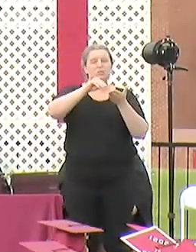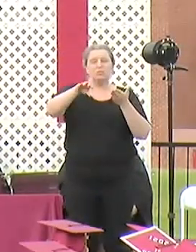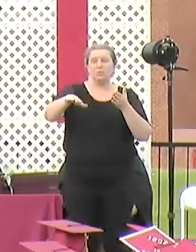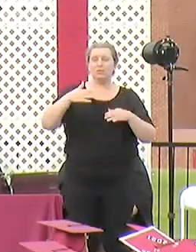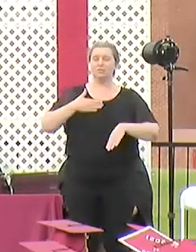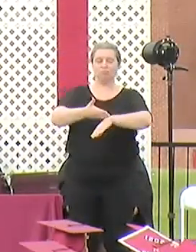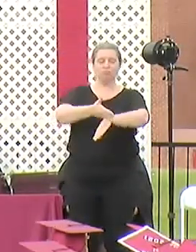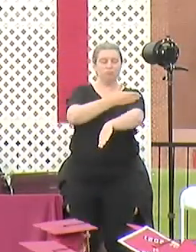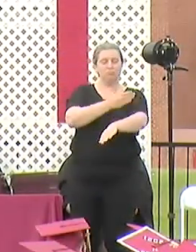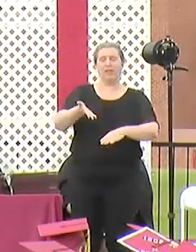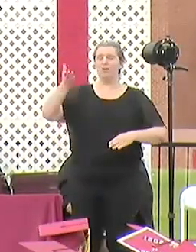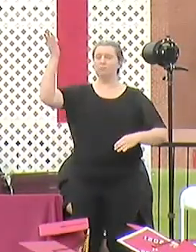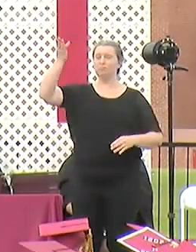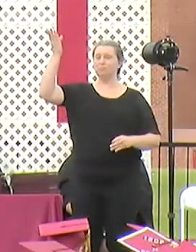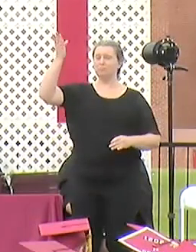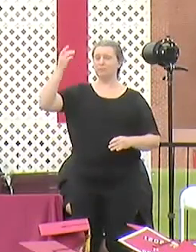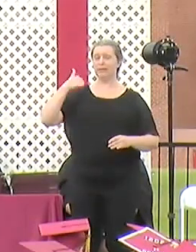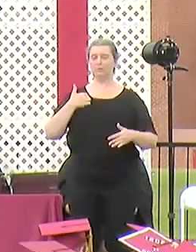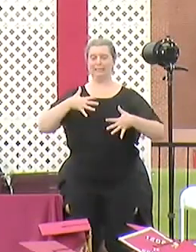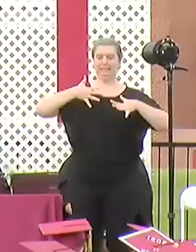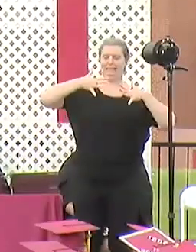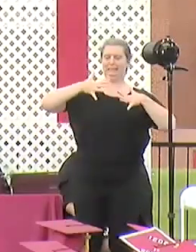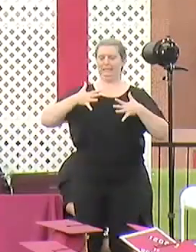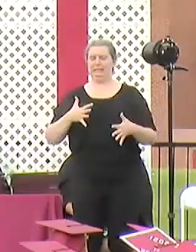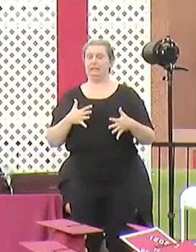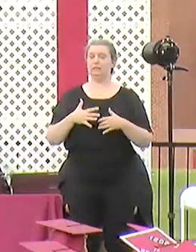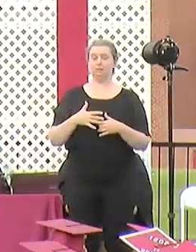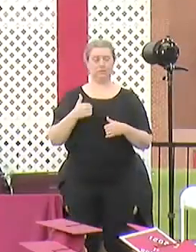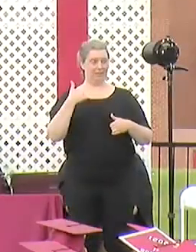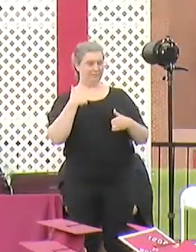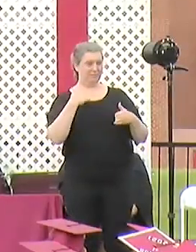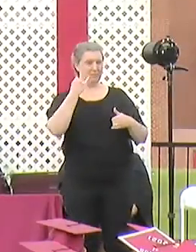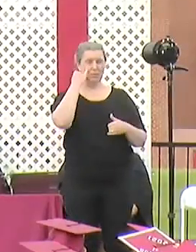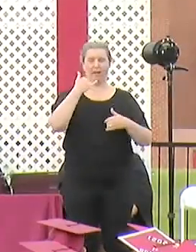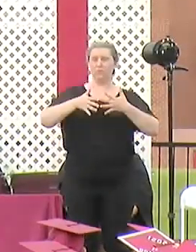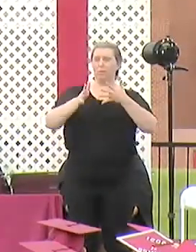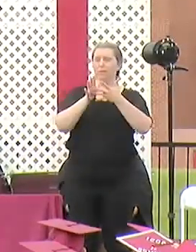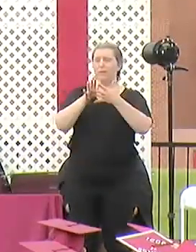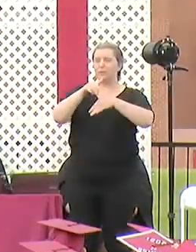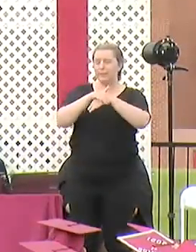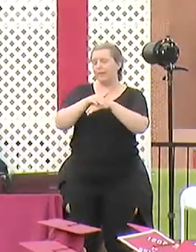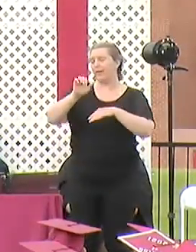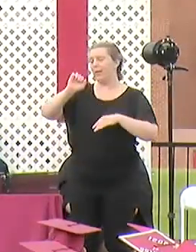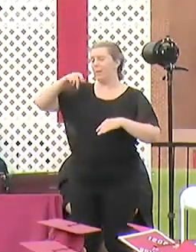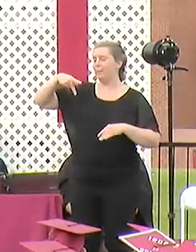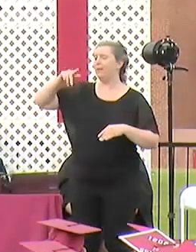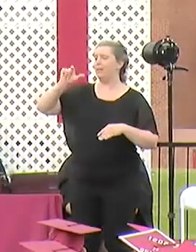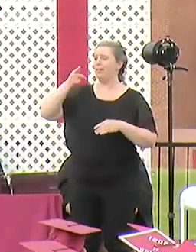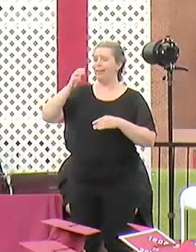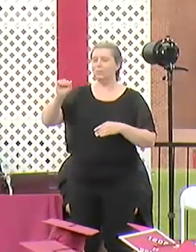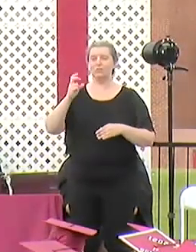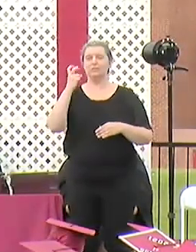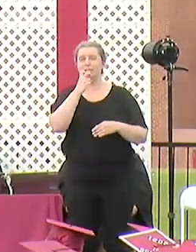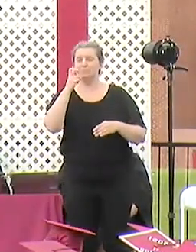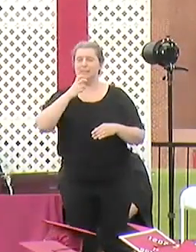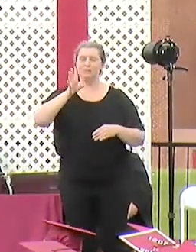public speaking and manage speaking anxieties. Whether you had Mrs. Schaefer for freshman English, AP Lang, speech class,